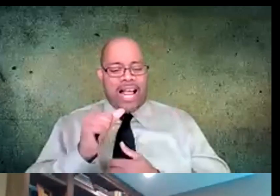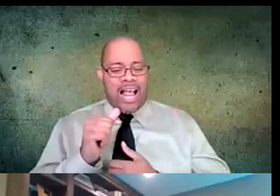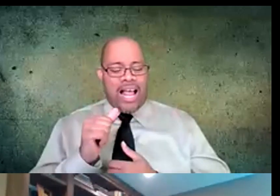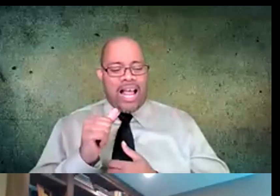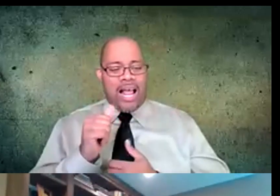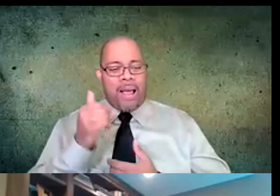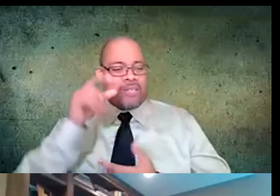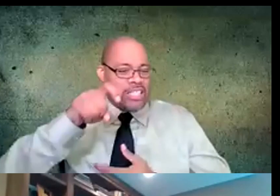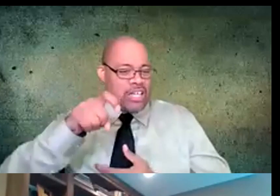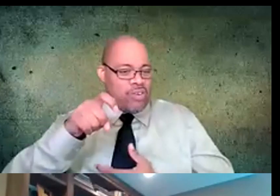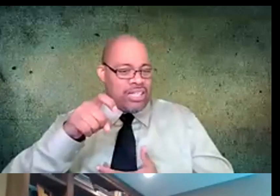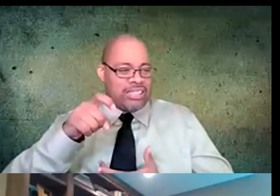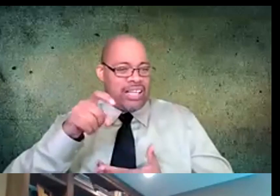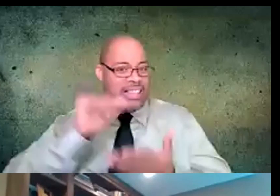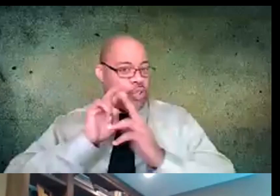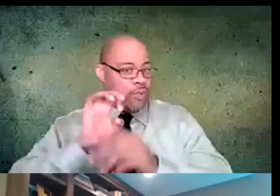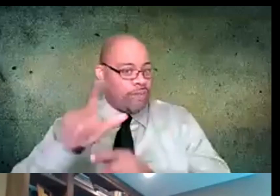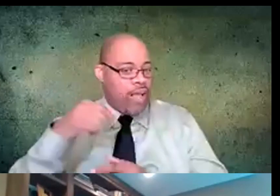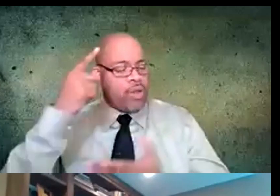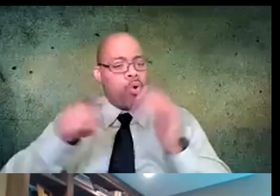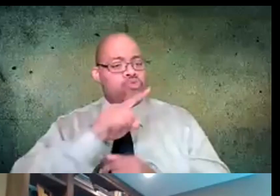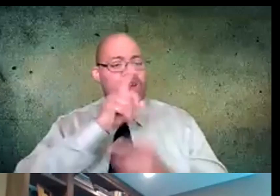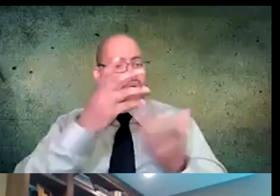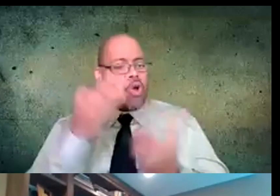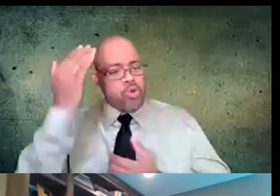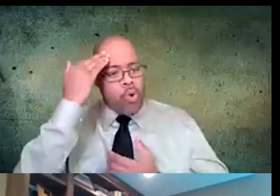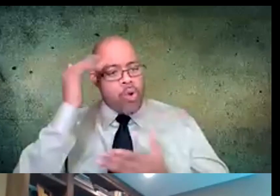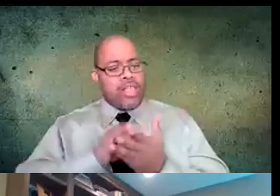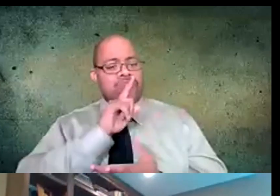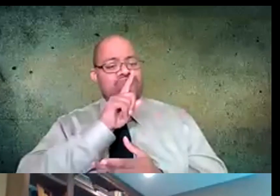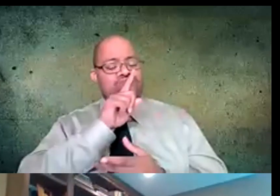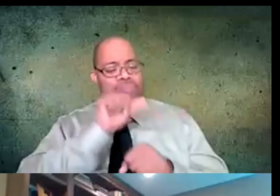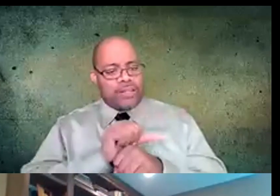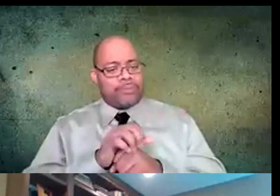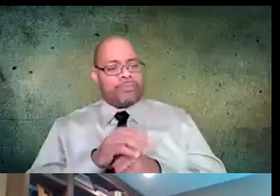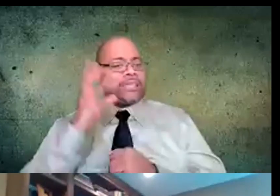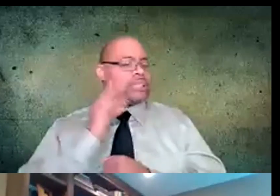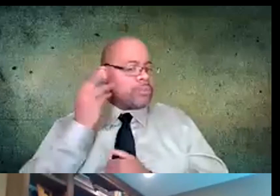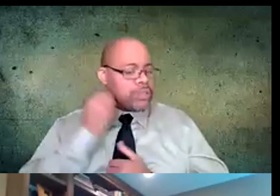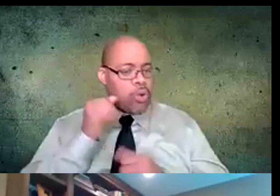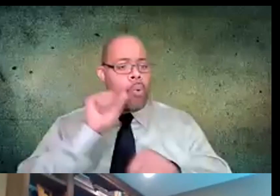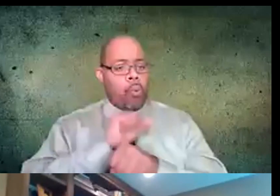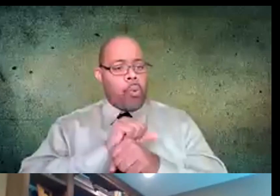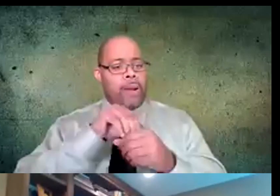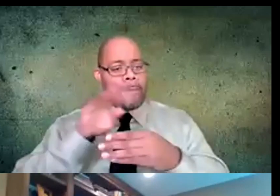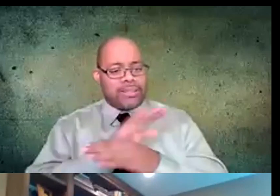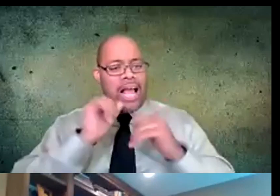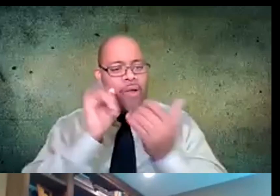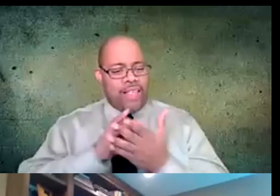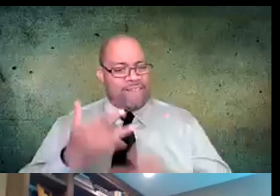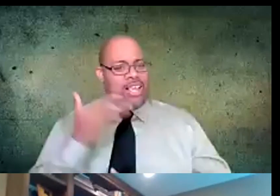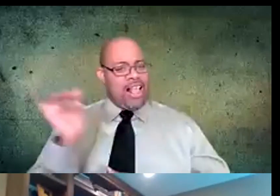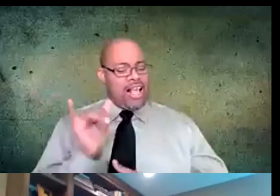be necessarily all that useful. I think what you guys really want to know is the real experience working in the industry. How does that feel like,